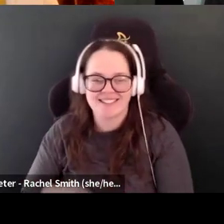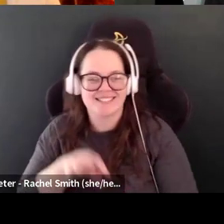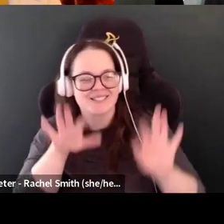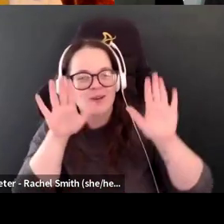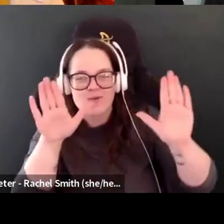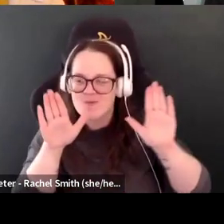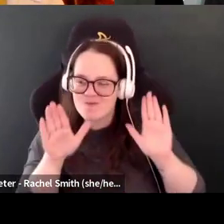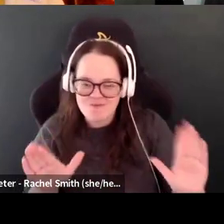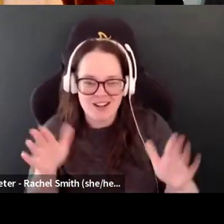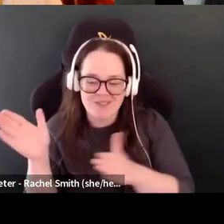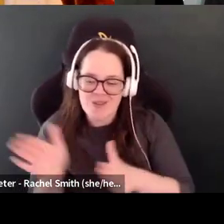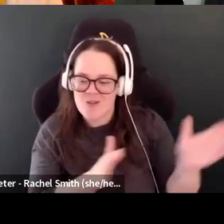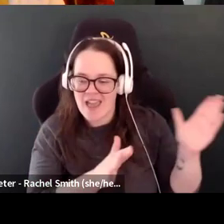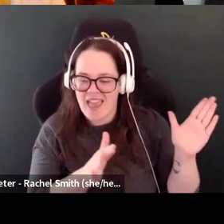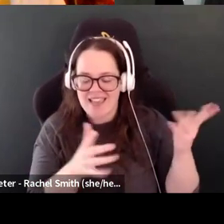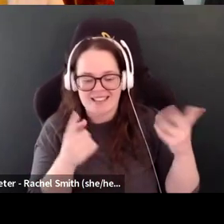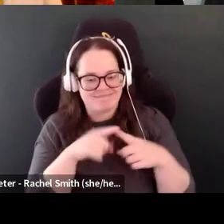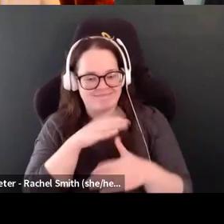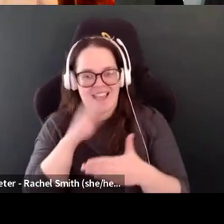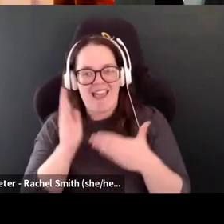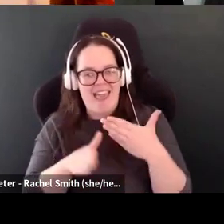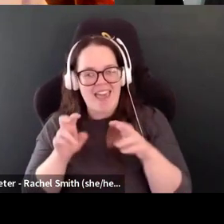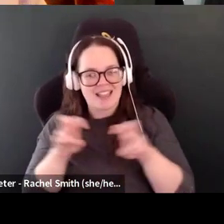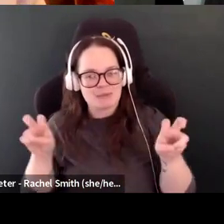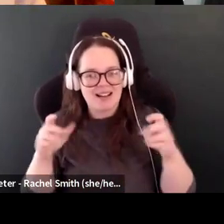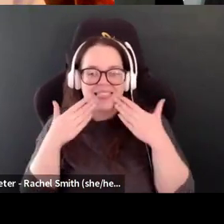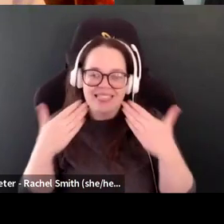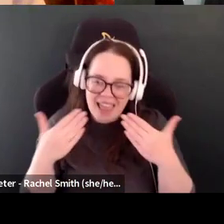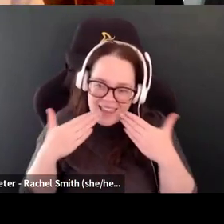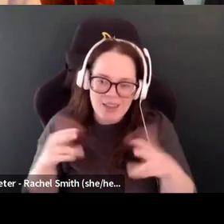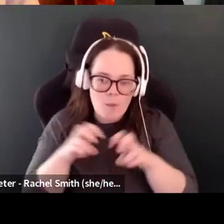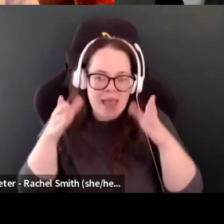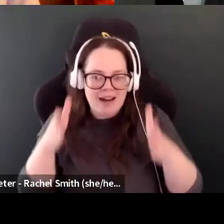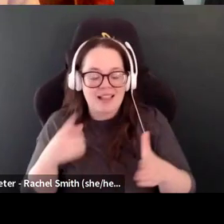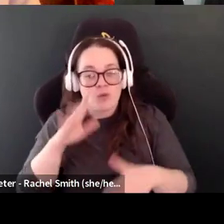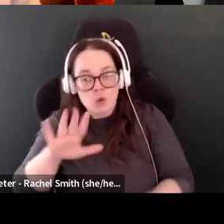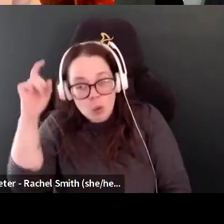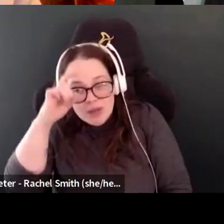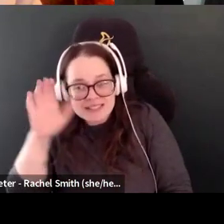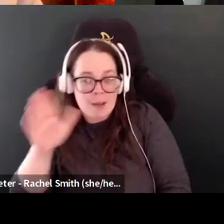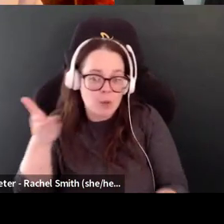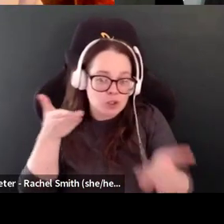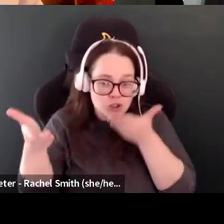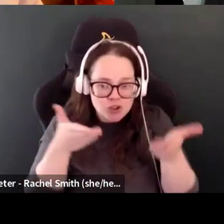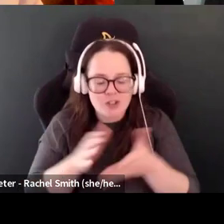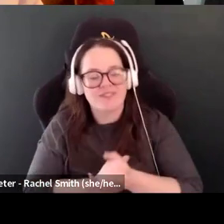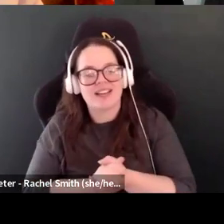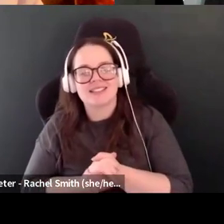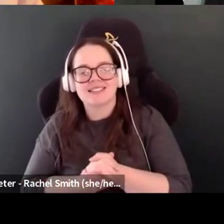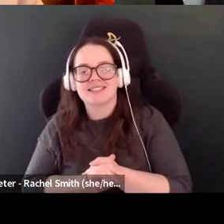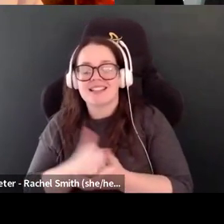wonderful way to end the panel. Thank you, panelists, for your wisdom and service to advocate for